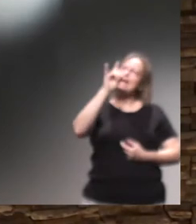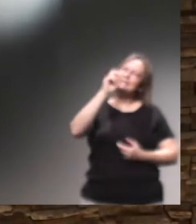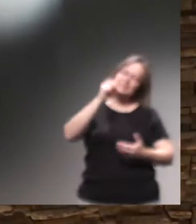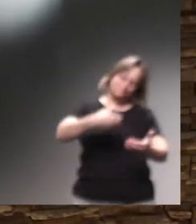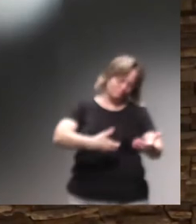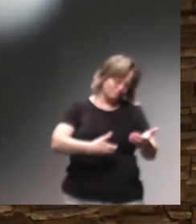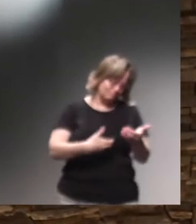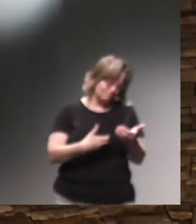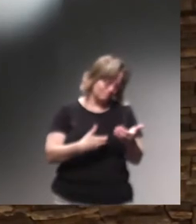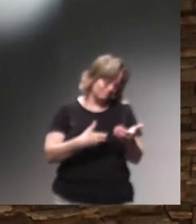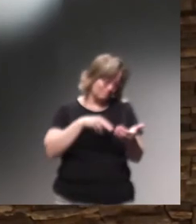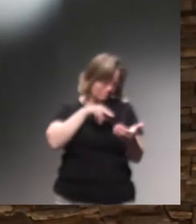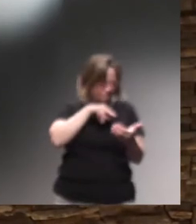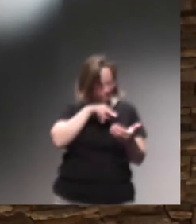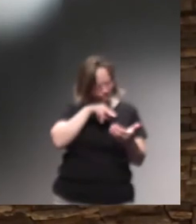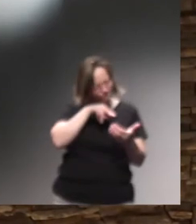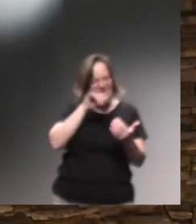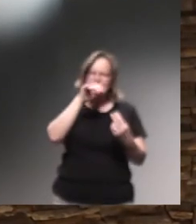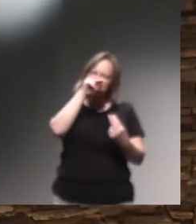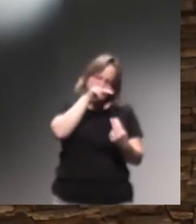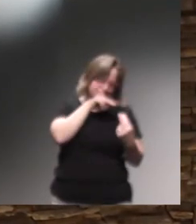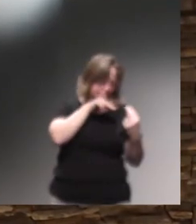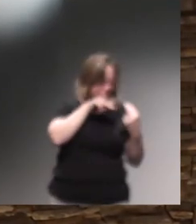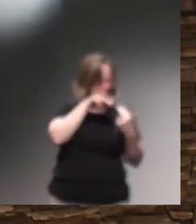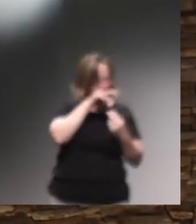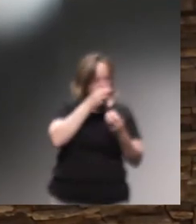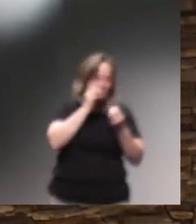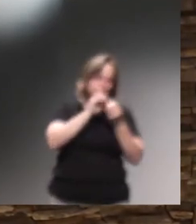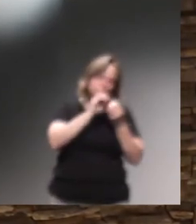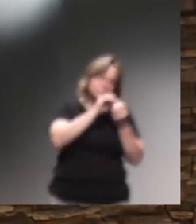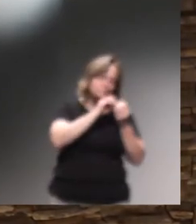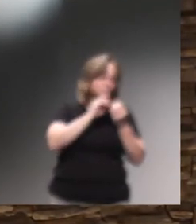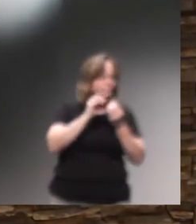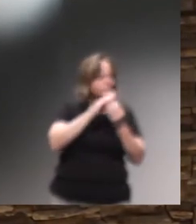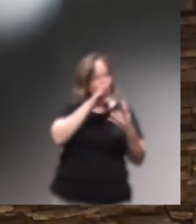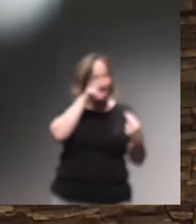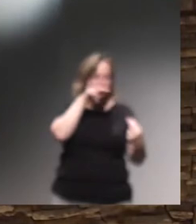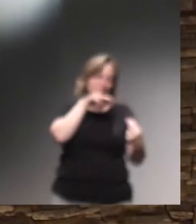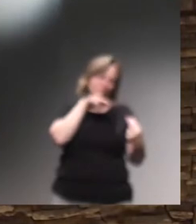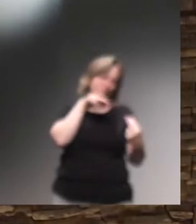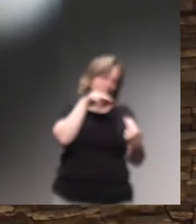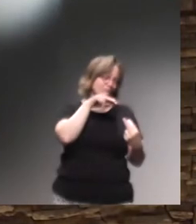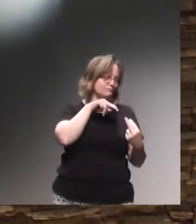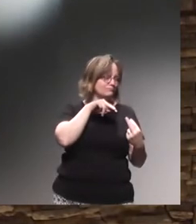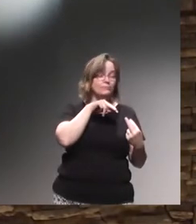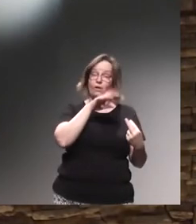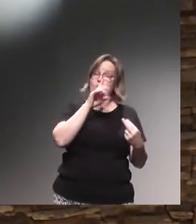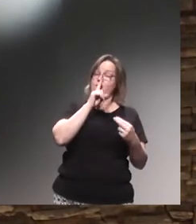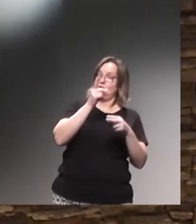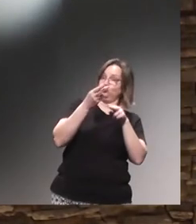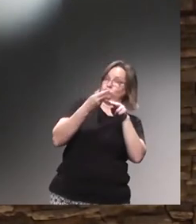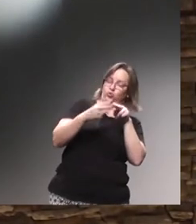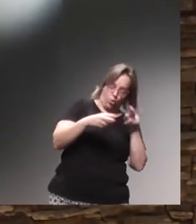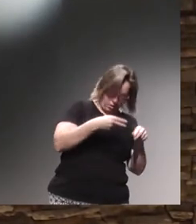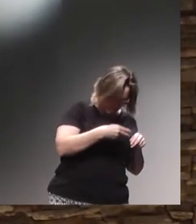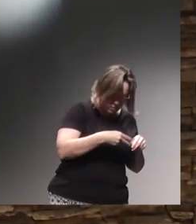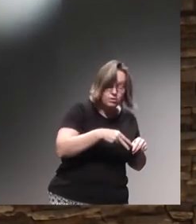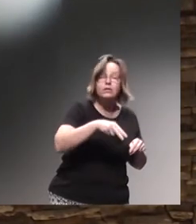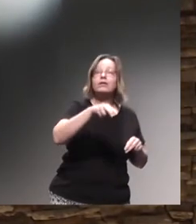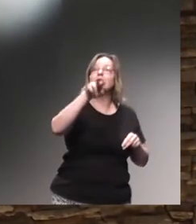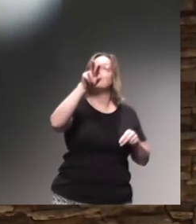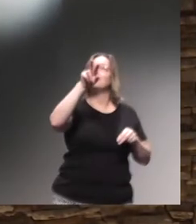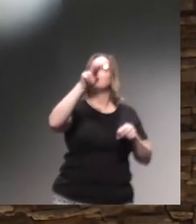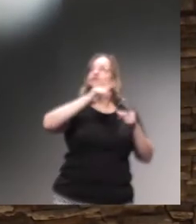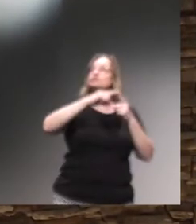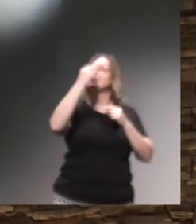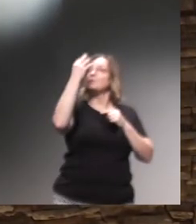her sister. There's this look of love on her eyes. In fact, the only reason she's really looking at the camera is because she noticed mommy